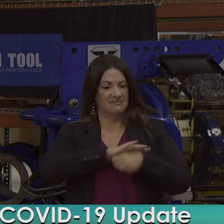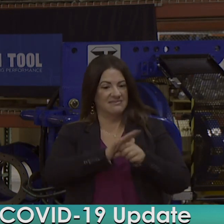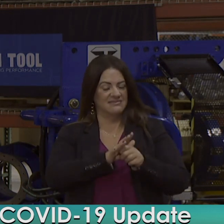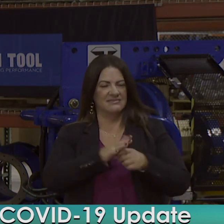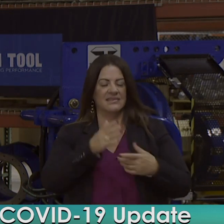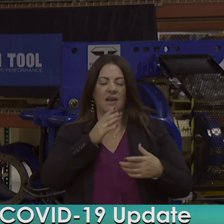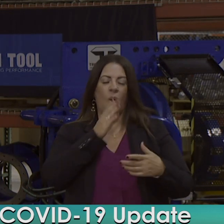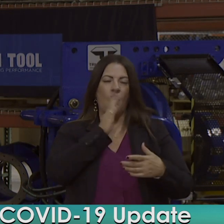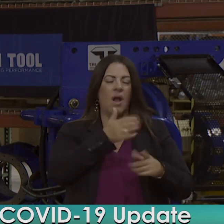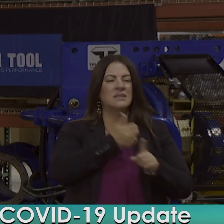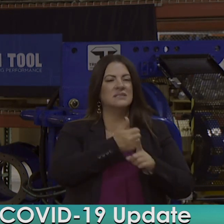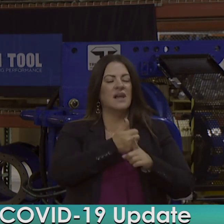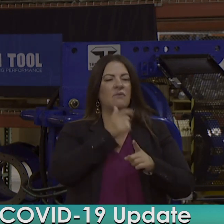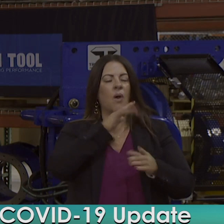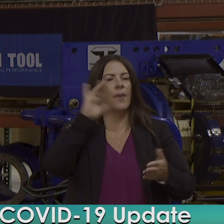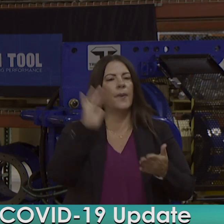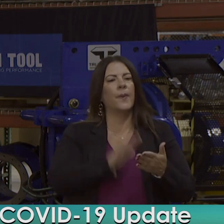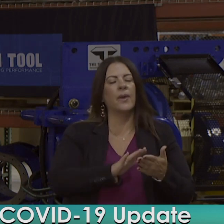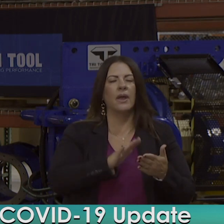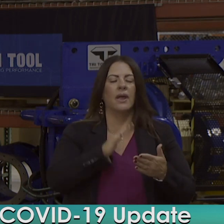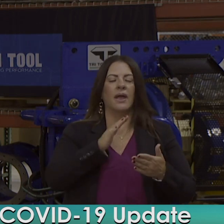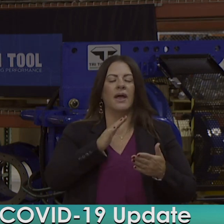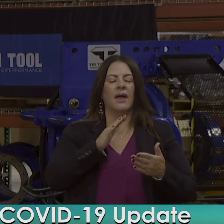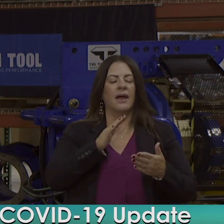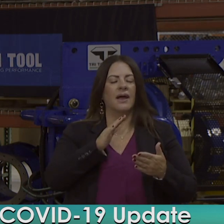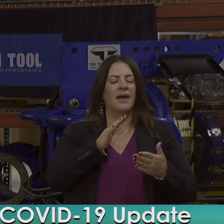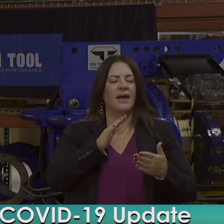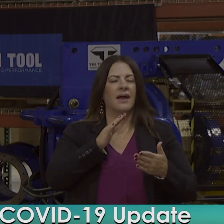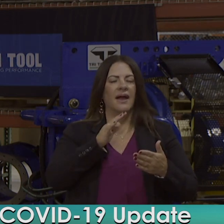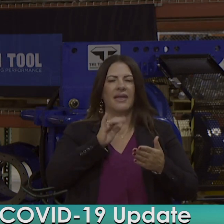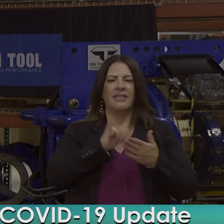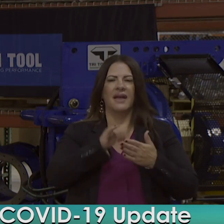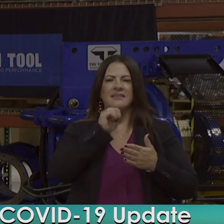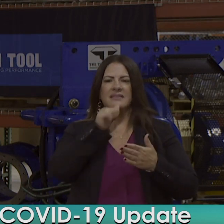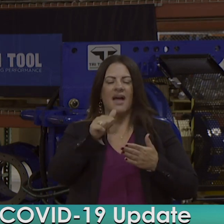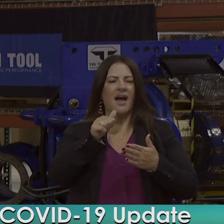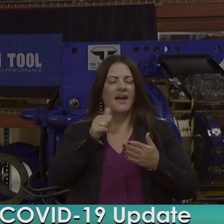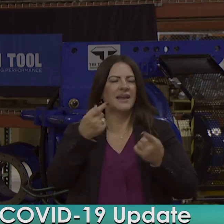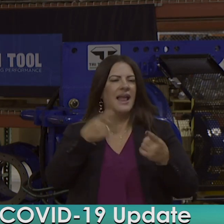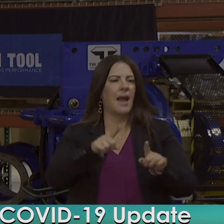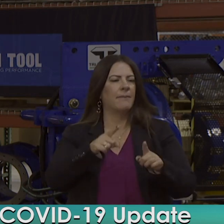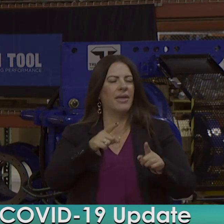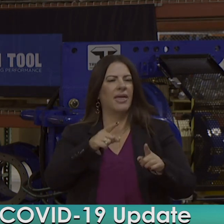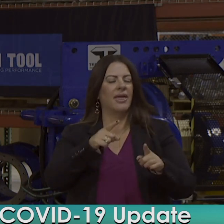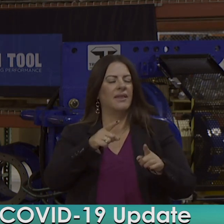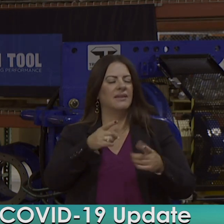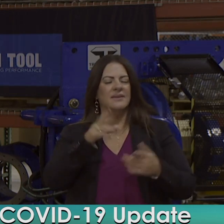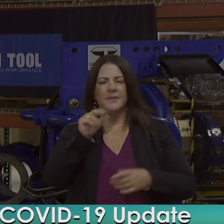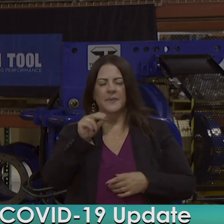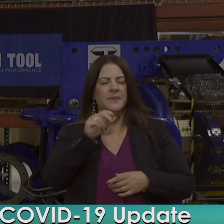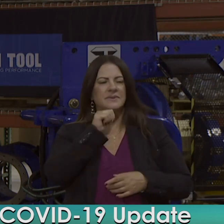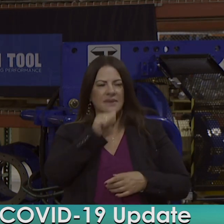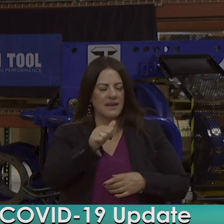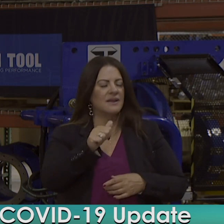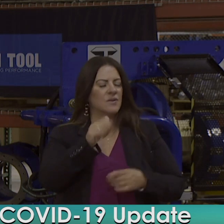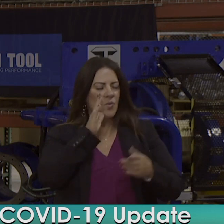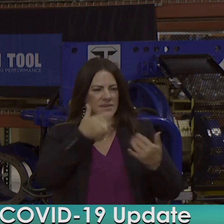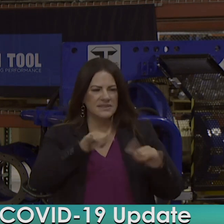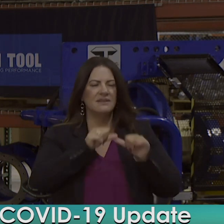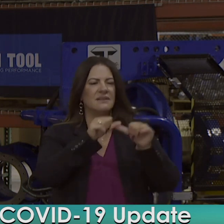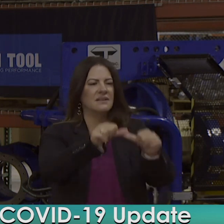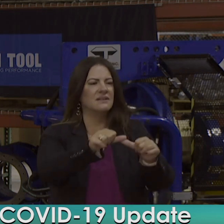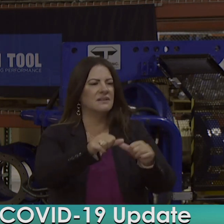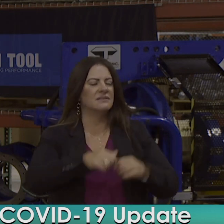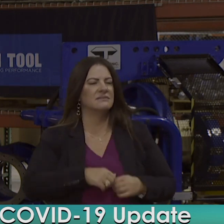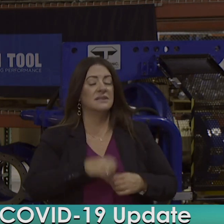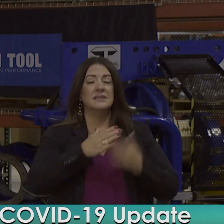vacation. And let us disabuse ourselves that somehow the lazy punditry that was out there, that somehow this is